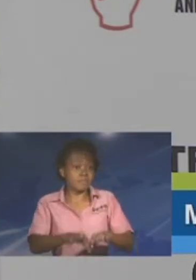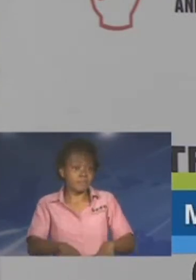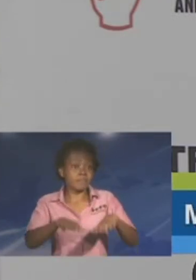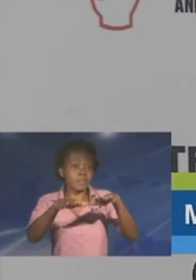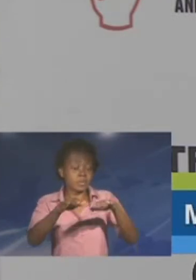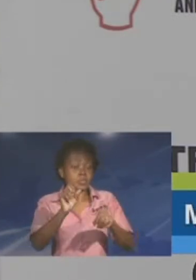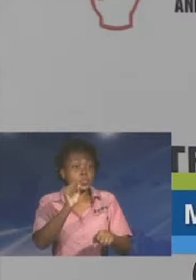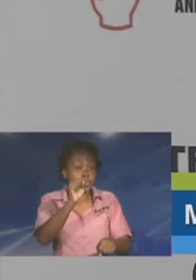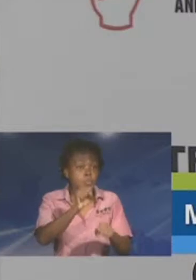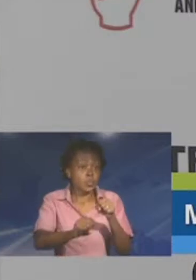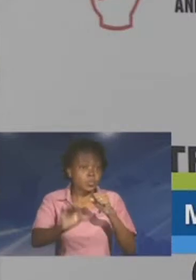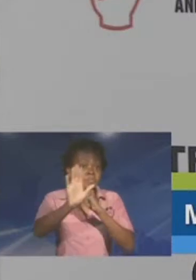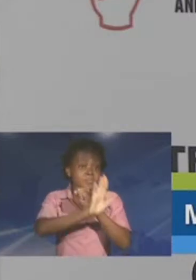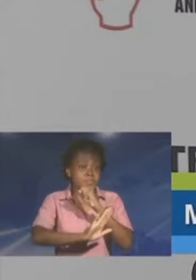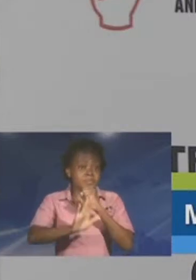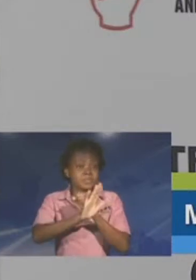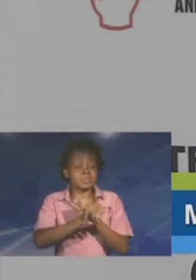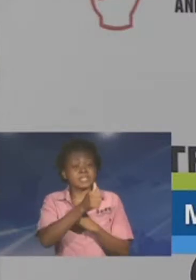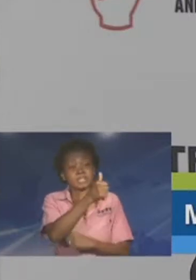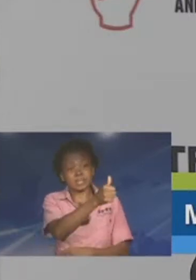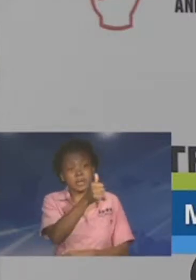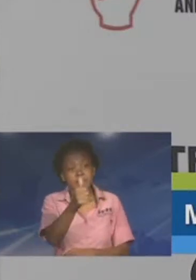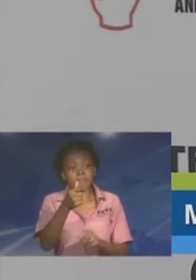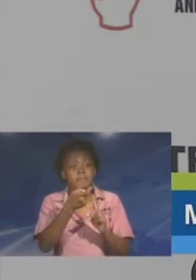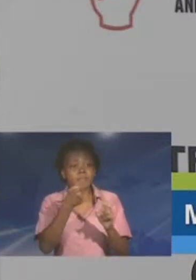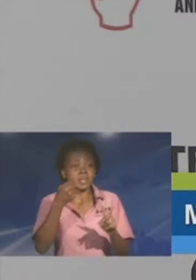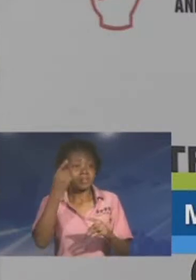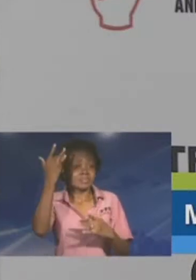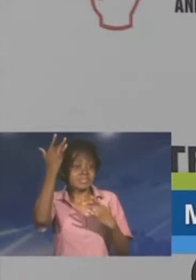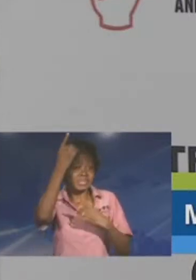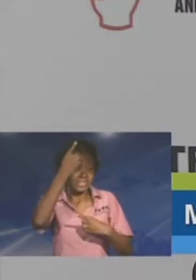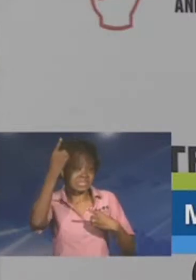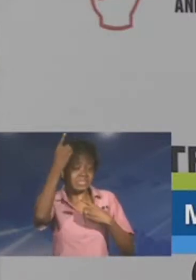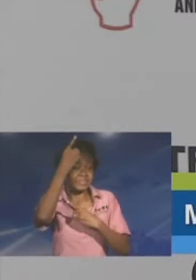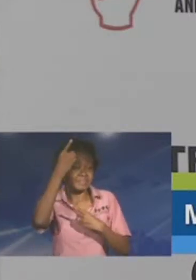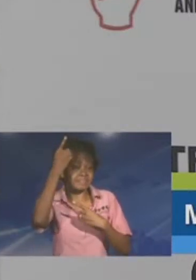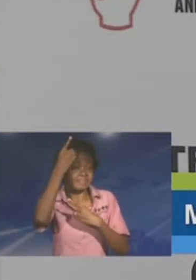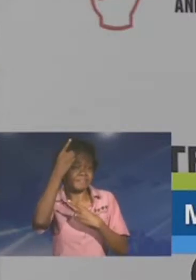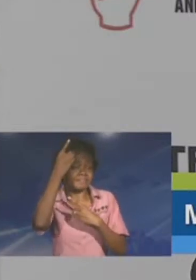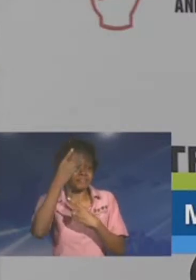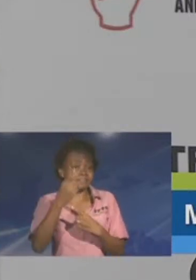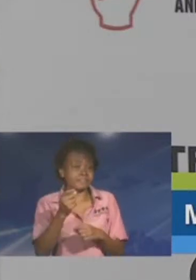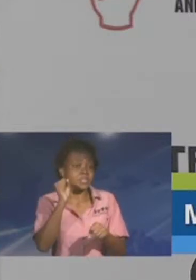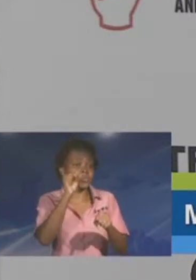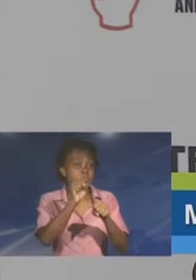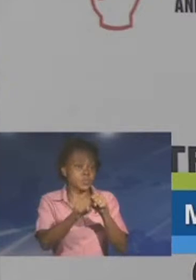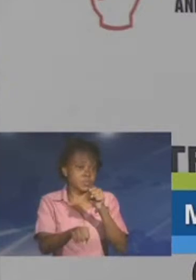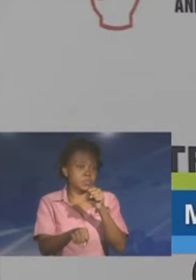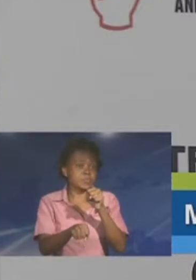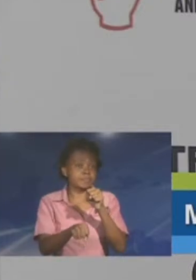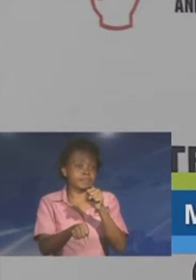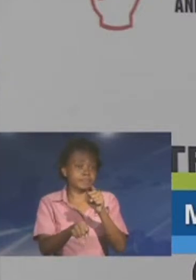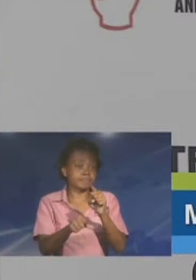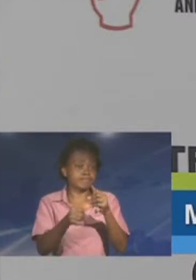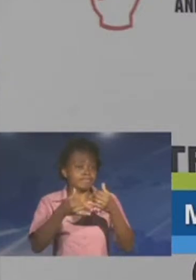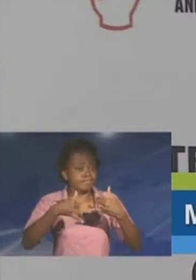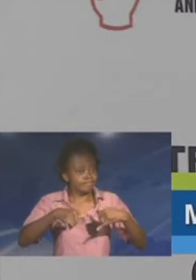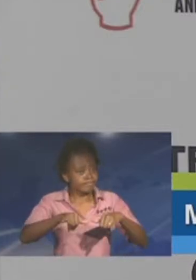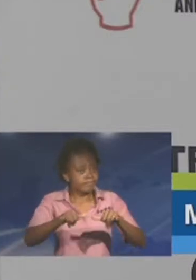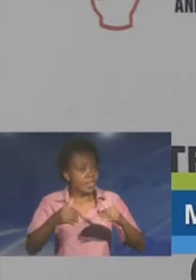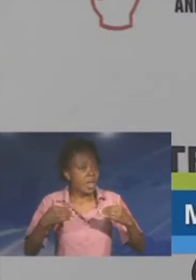leptospirosis, dengue, and the lot and vector-borne diseases. So generally speaking, our guidance remains on the Ministry of Health's